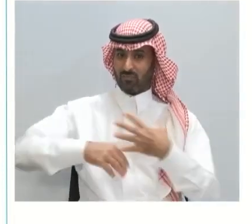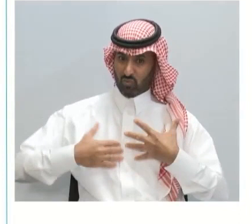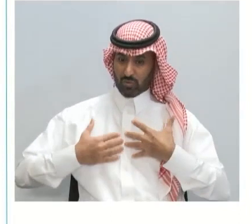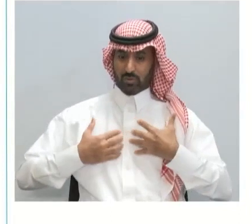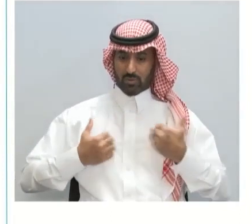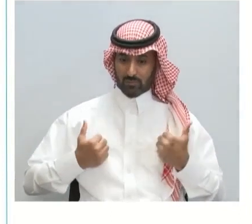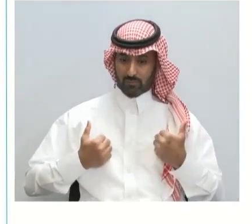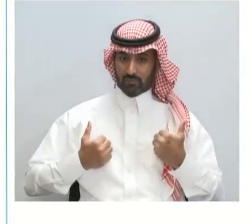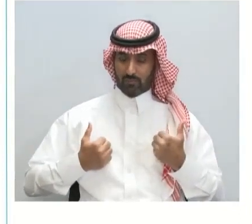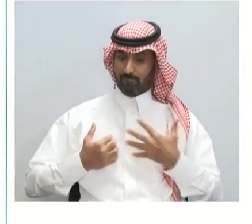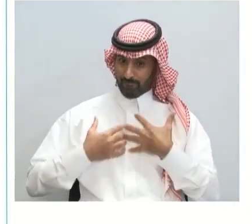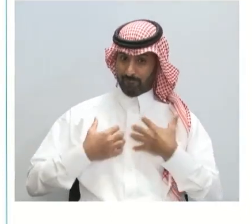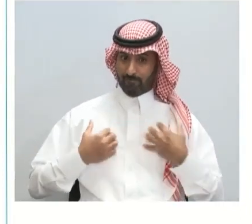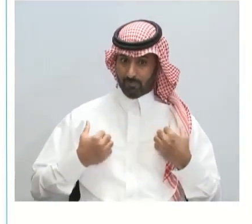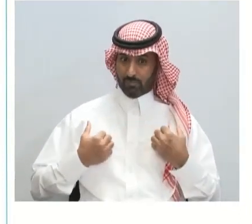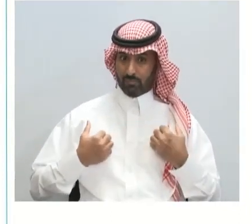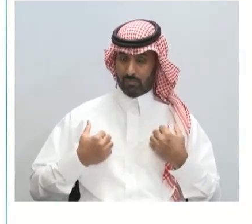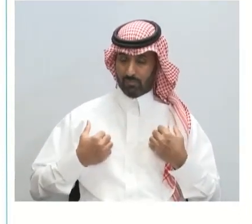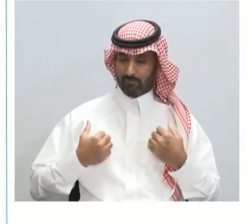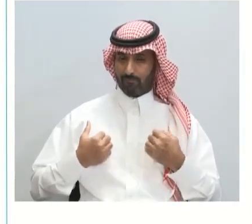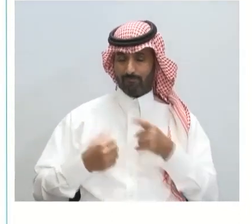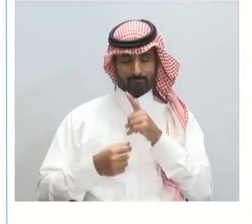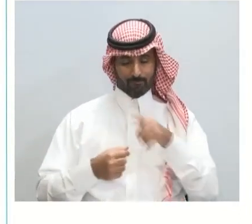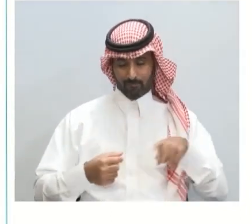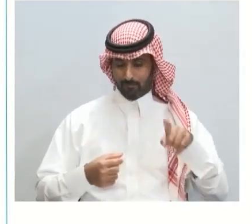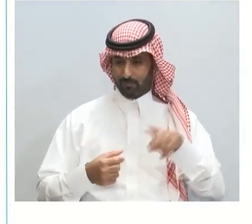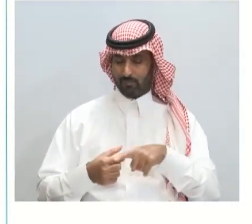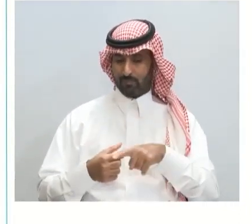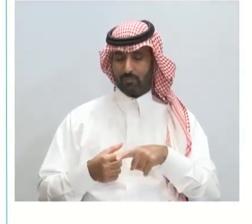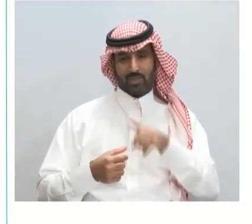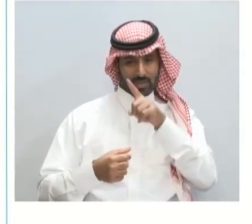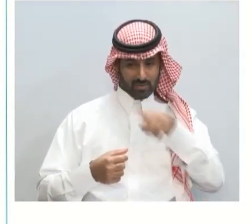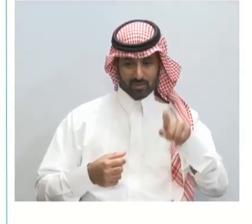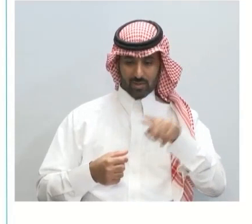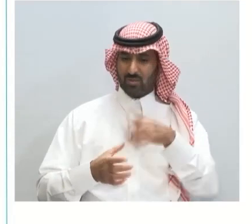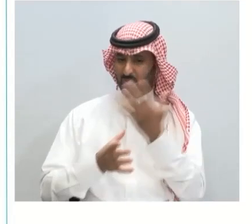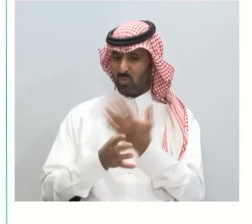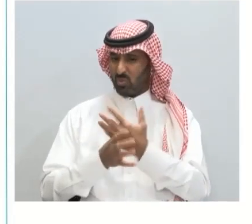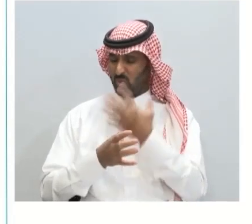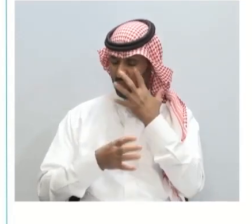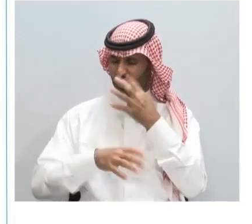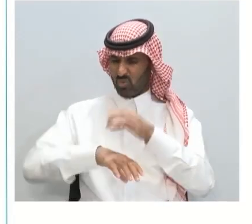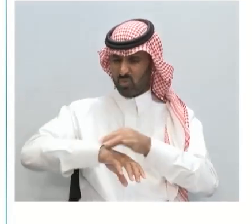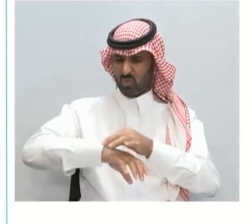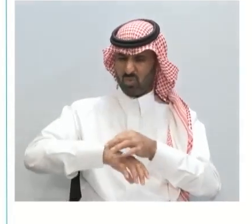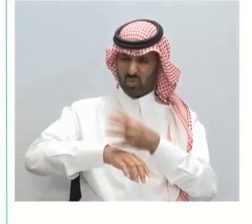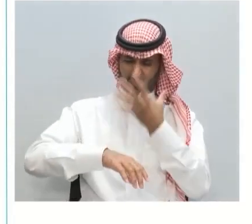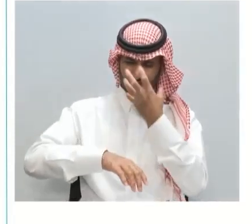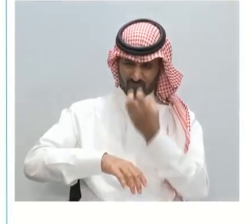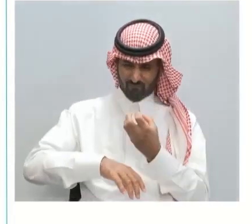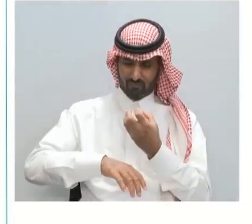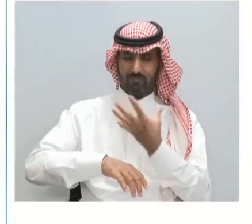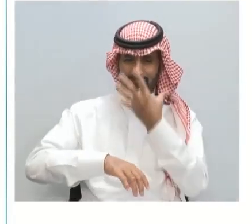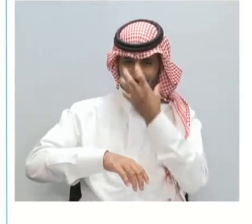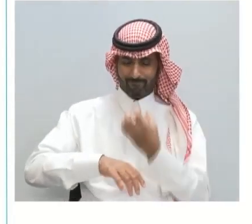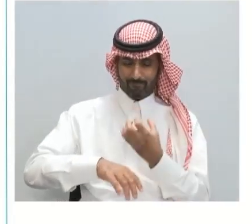to test taker. Is this true or false? So it's false. It's better to have negative. When you